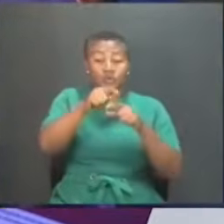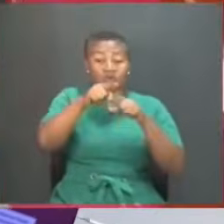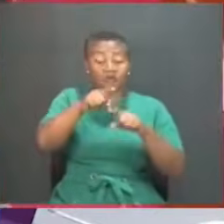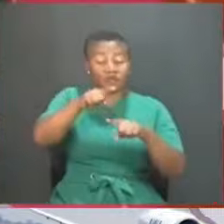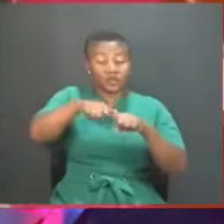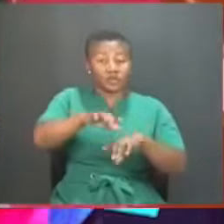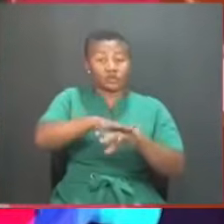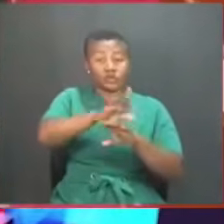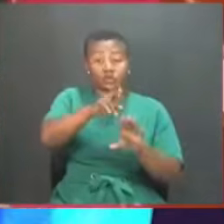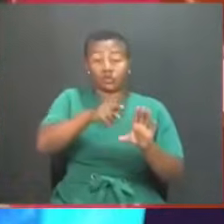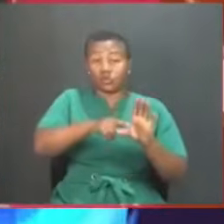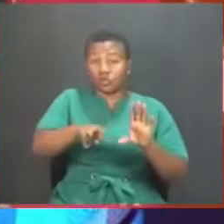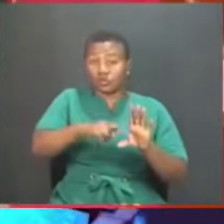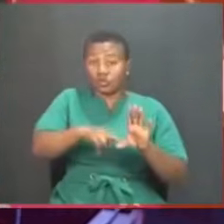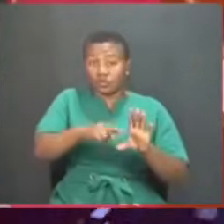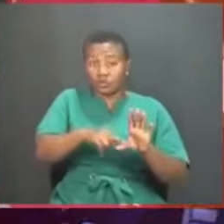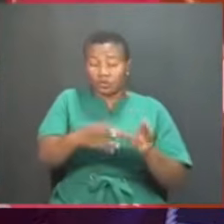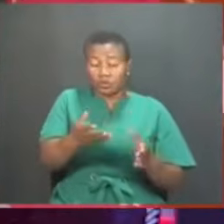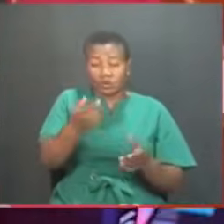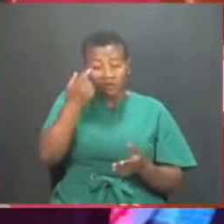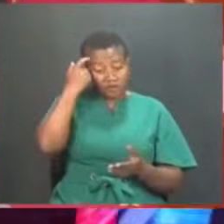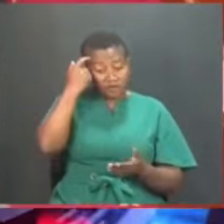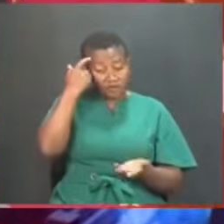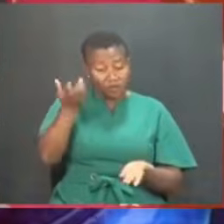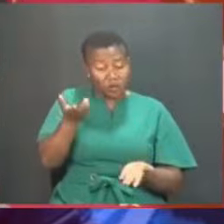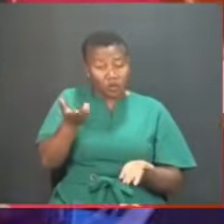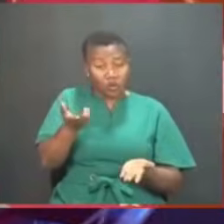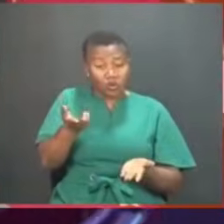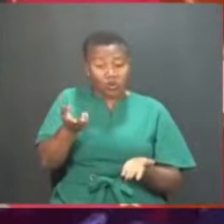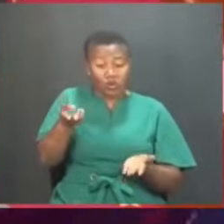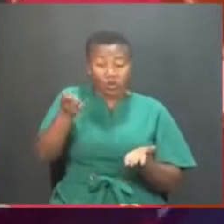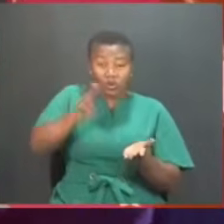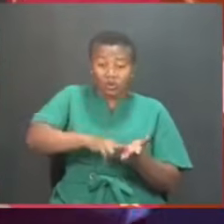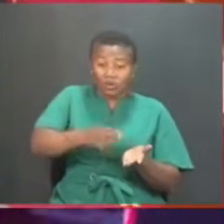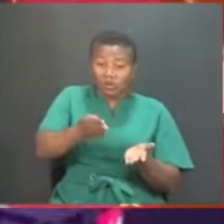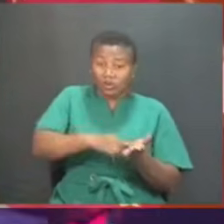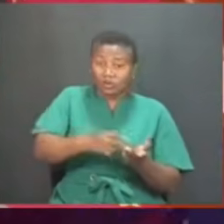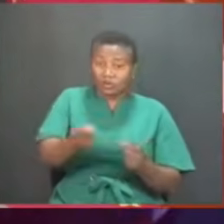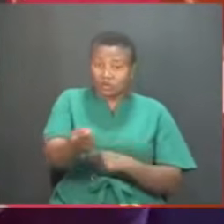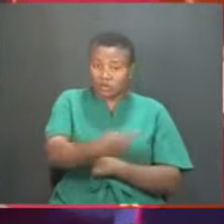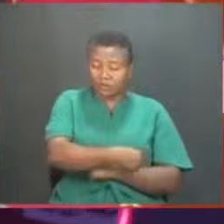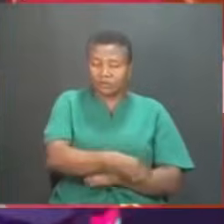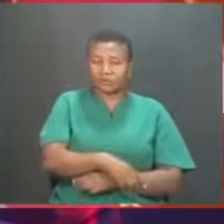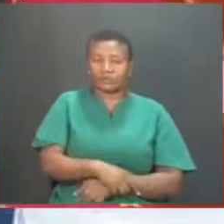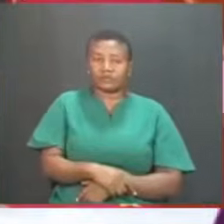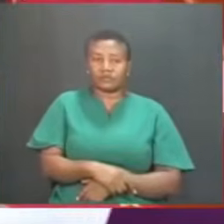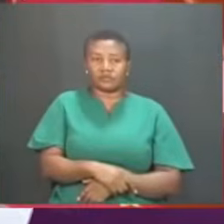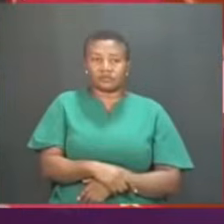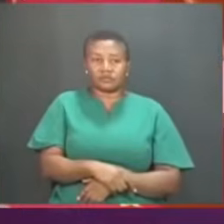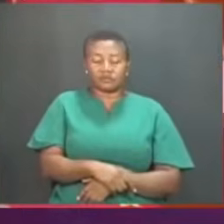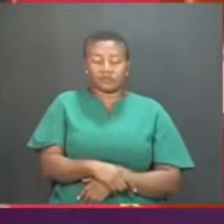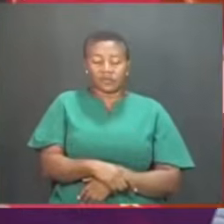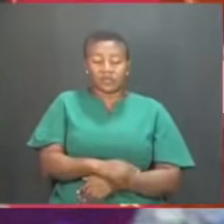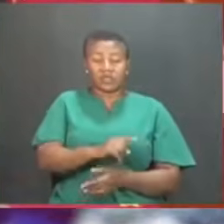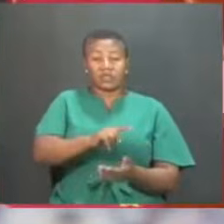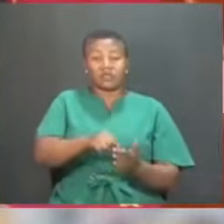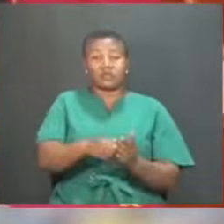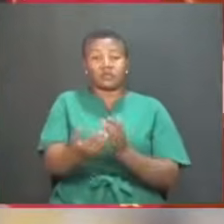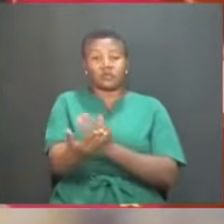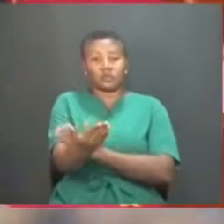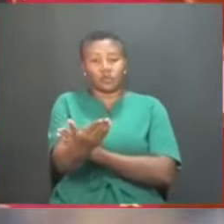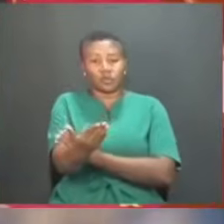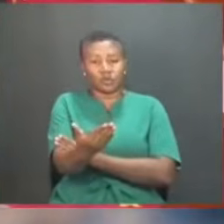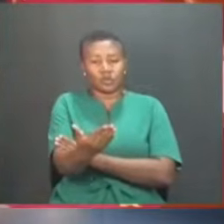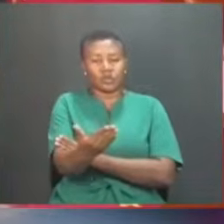centers for documentation verification today. Right Honorable Speaker, and this was for them to go through